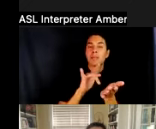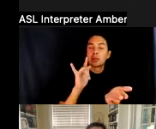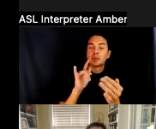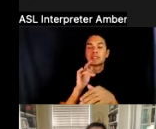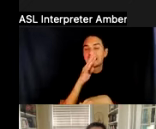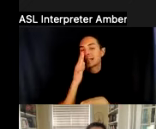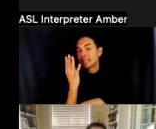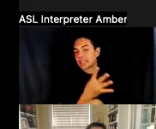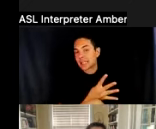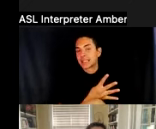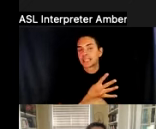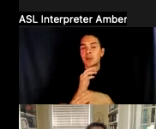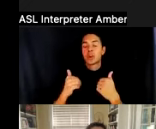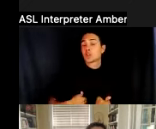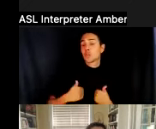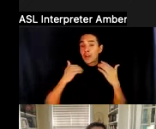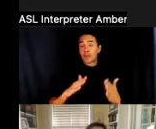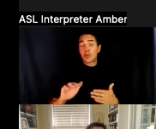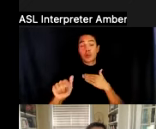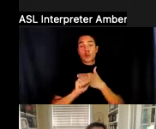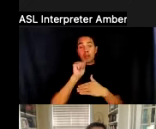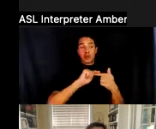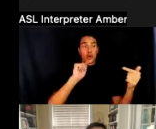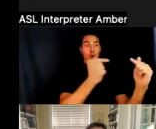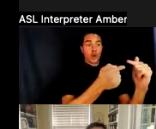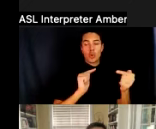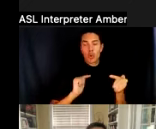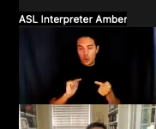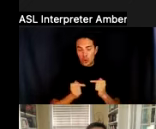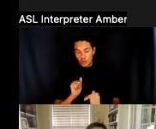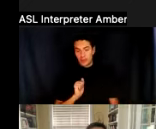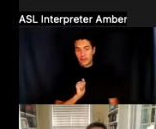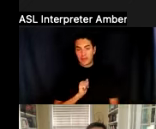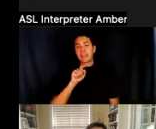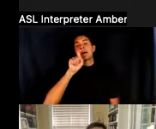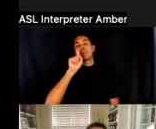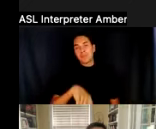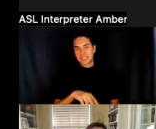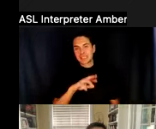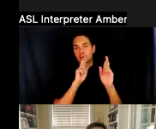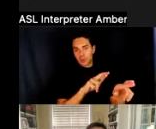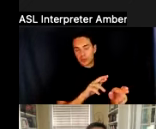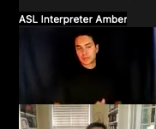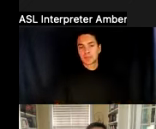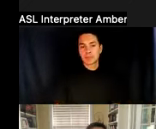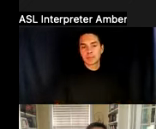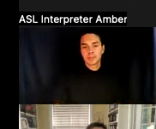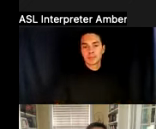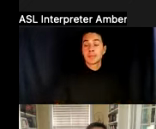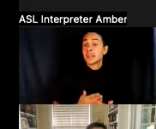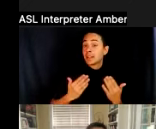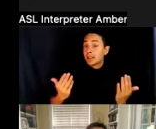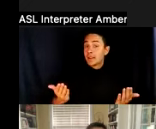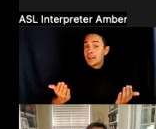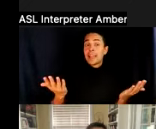is threatening themselves or someone else, then obviously, again, you would have to report it. So here is